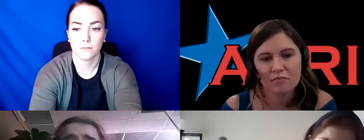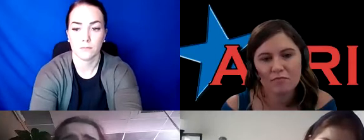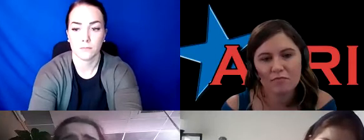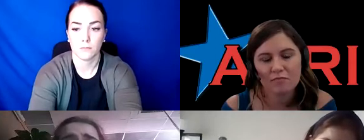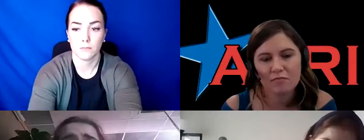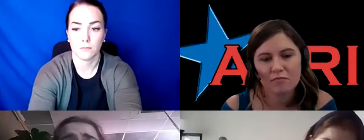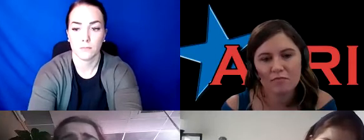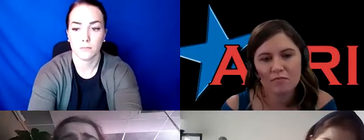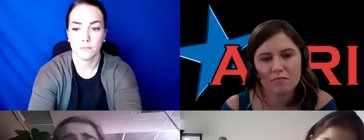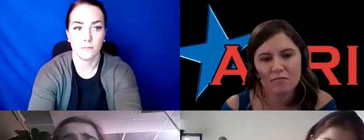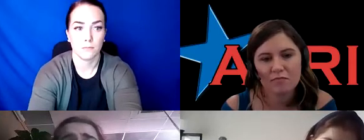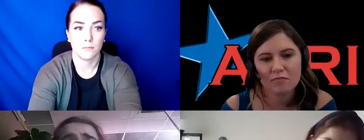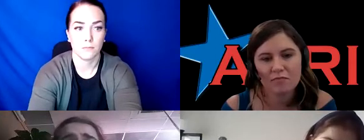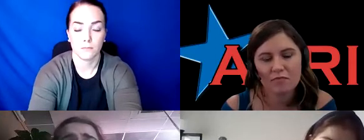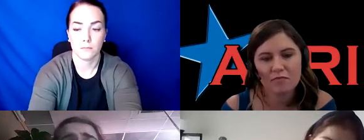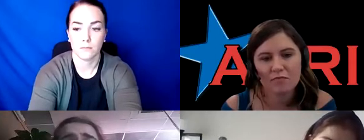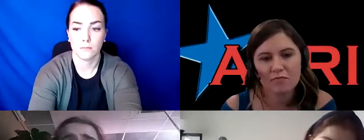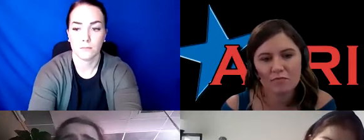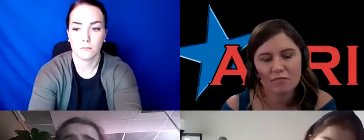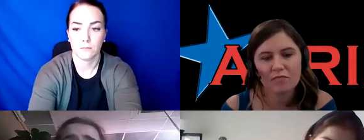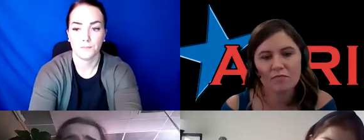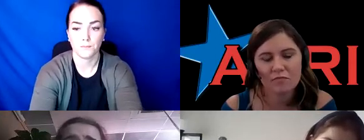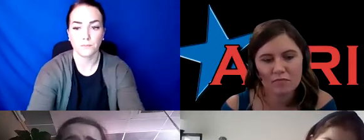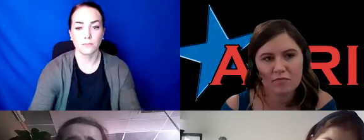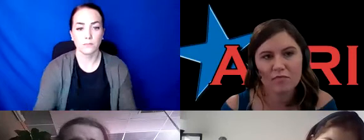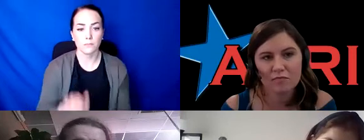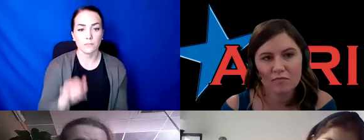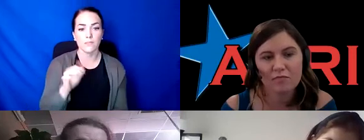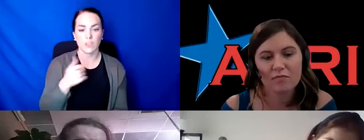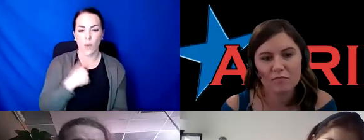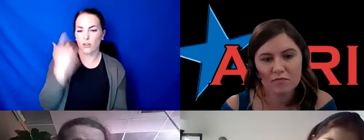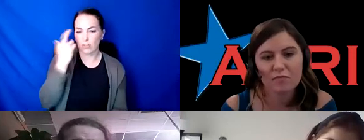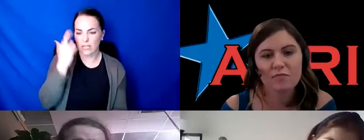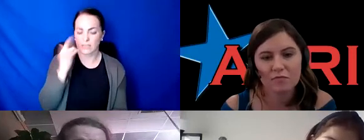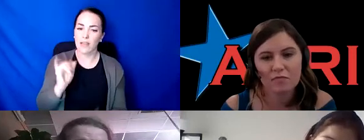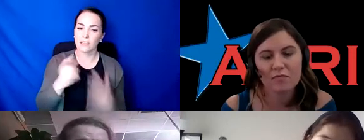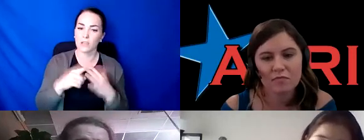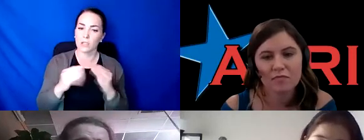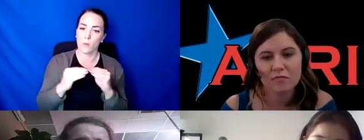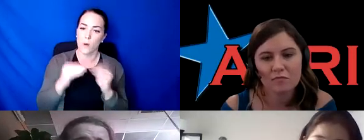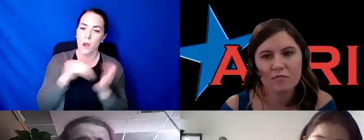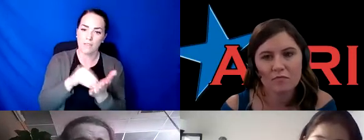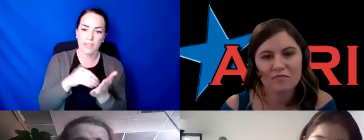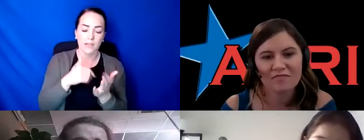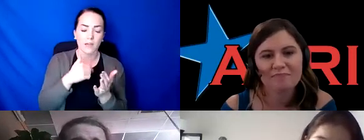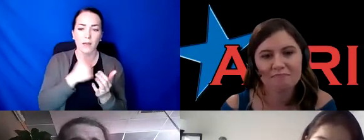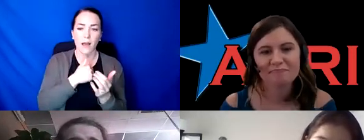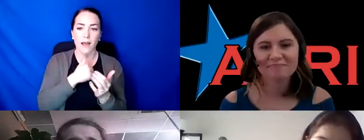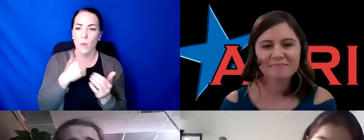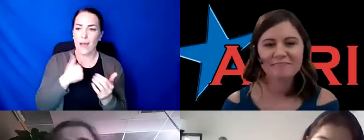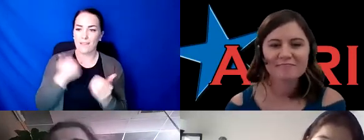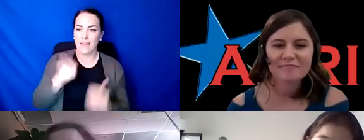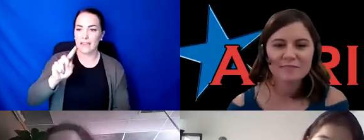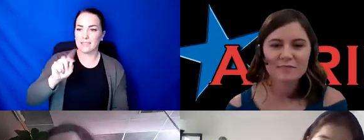that it tends to happen a lot more, and this is just my opinion. I don't have any data to support this,